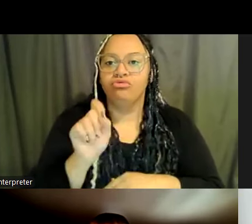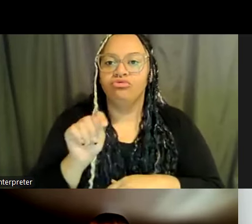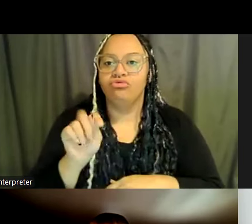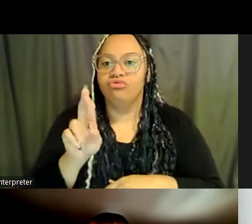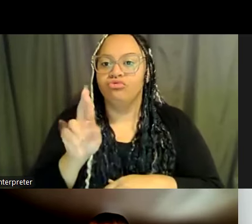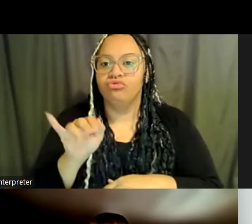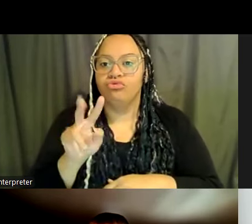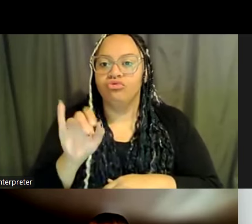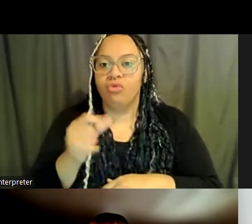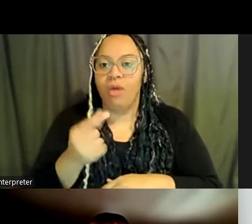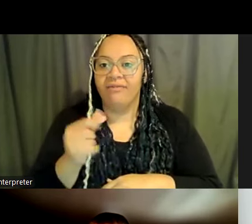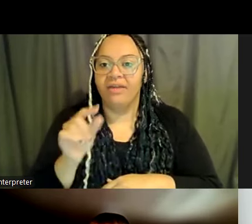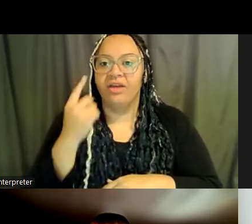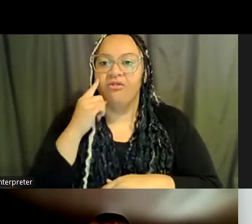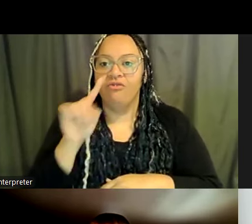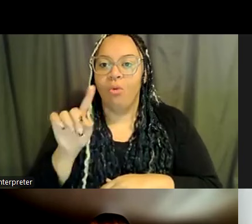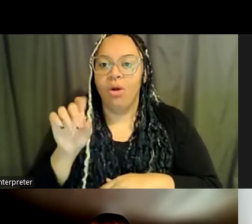website.